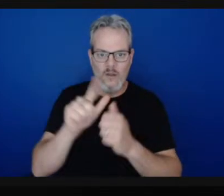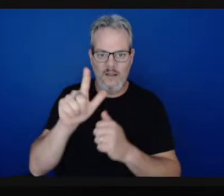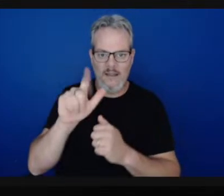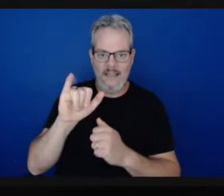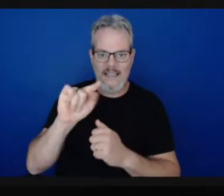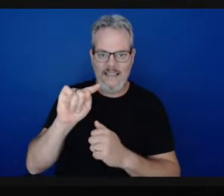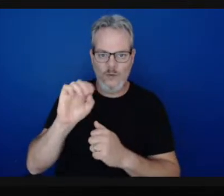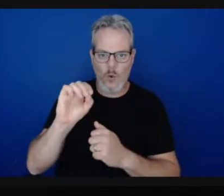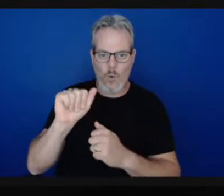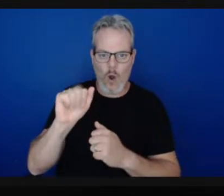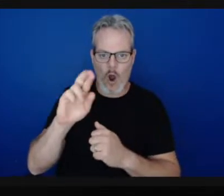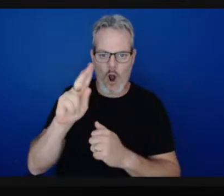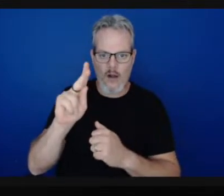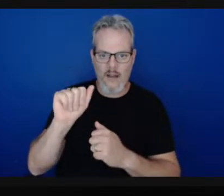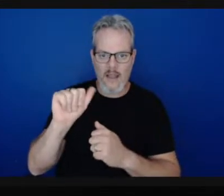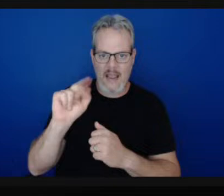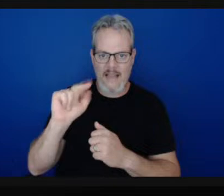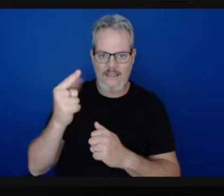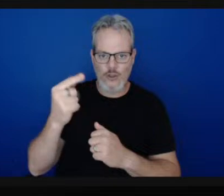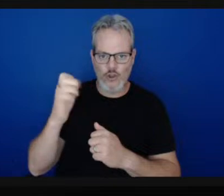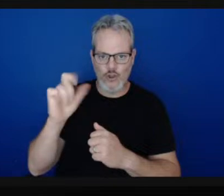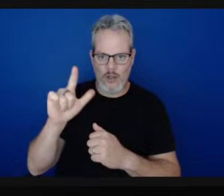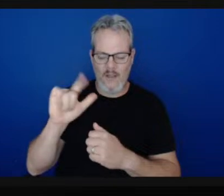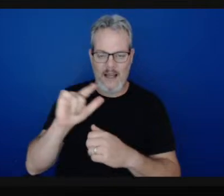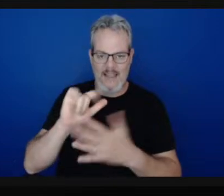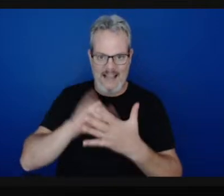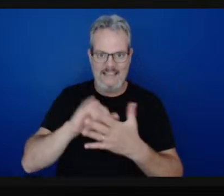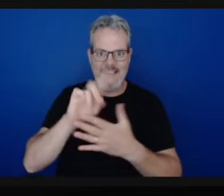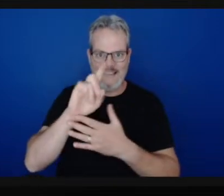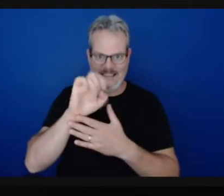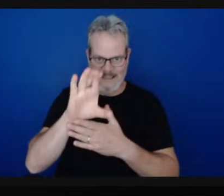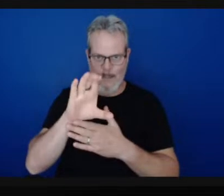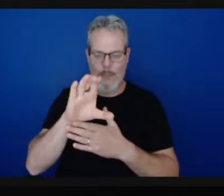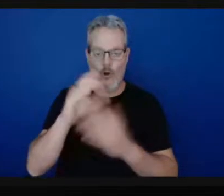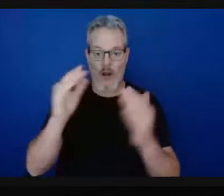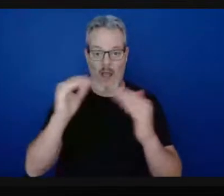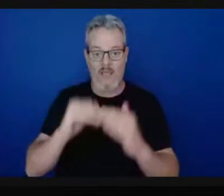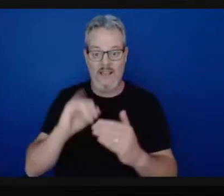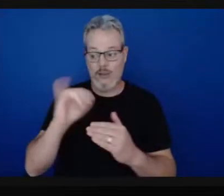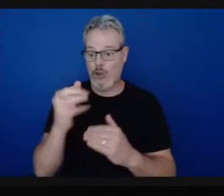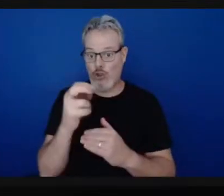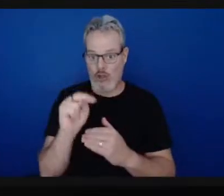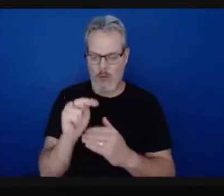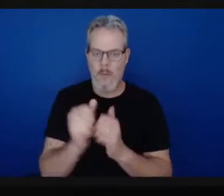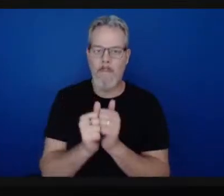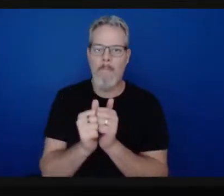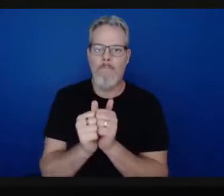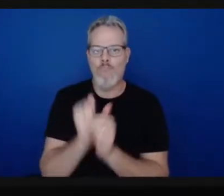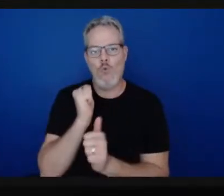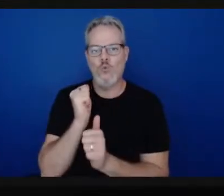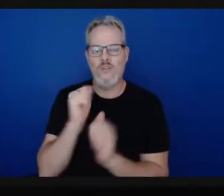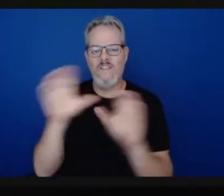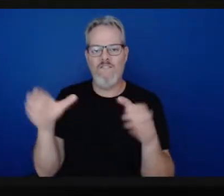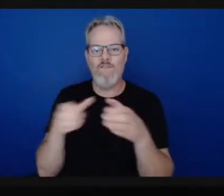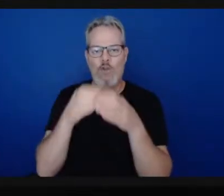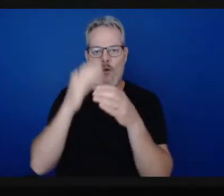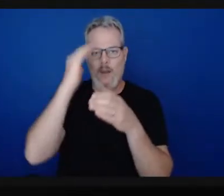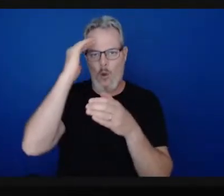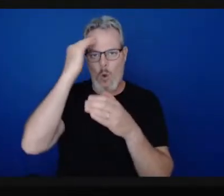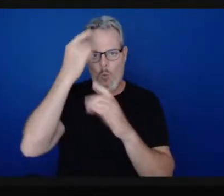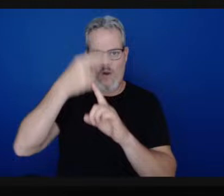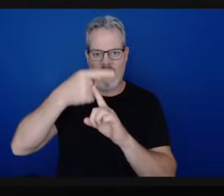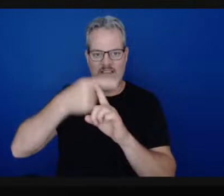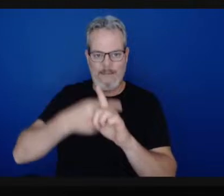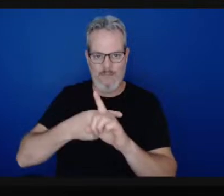that's December, and then January, it's mostly Volcano Awareness Month once again, but without